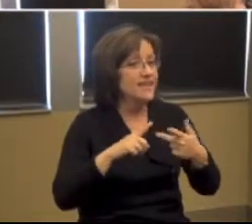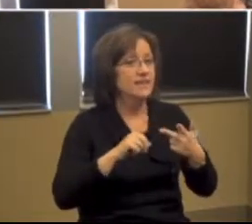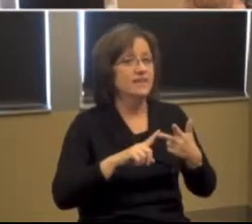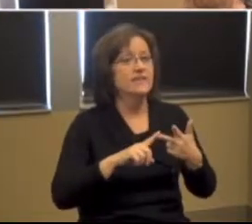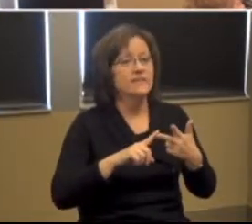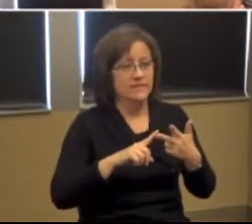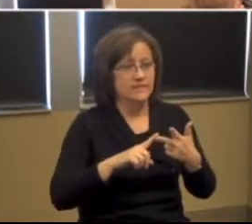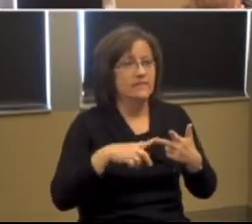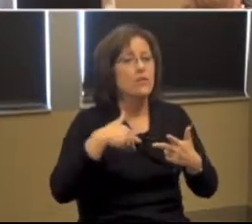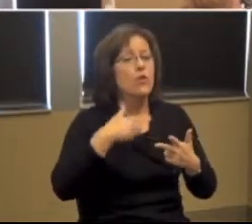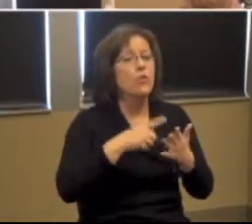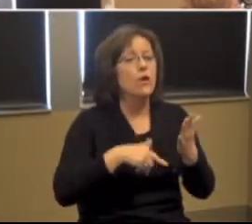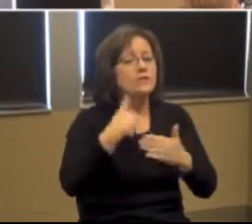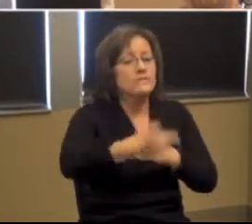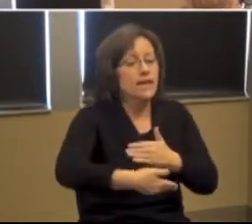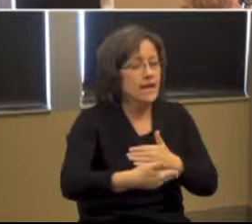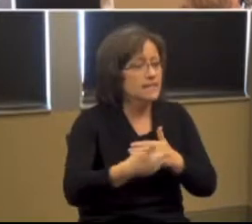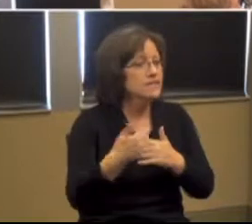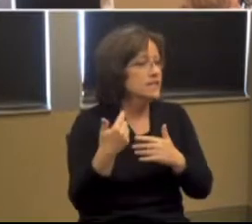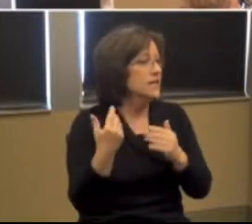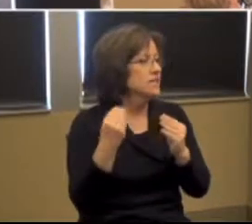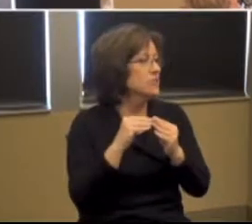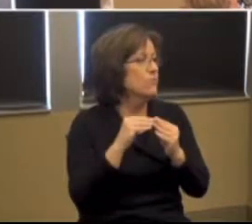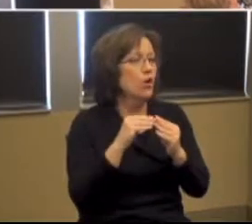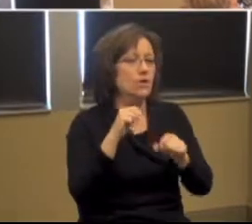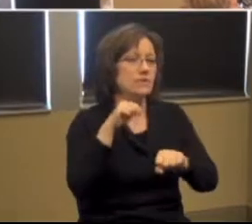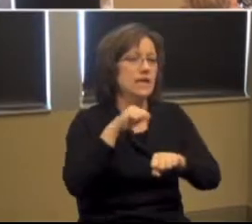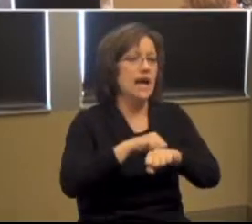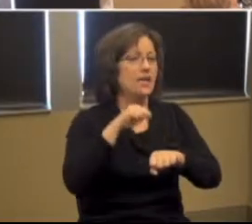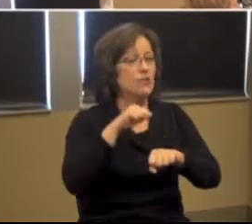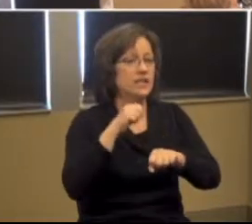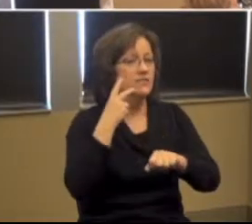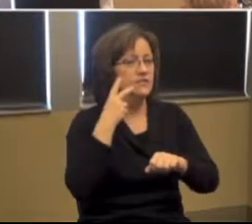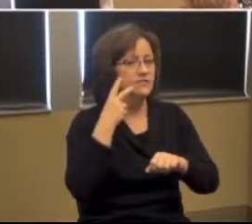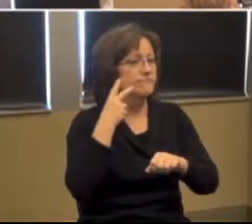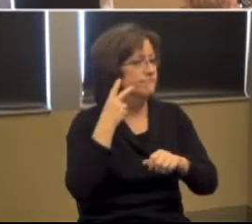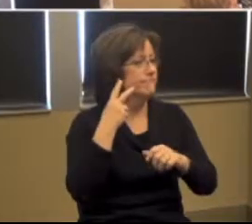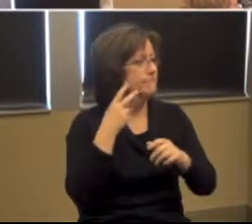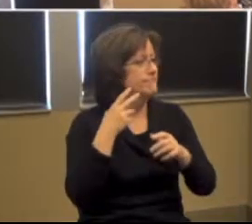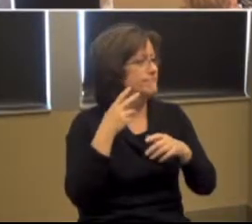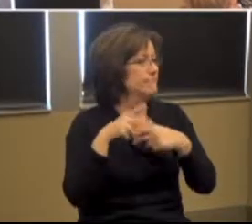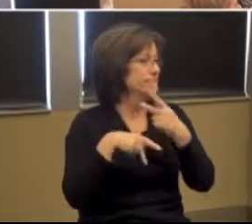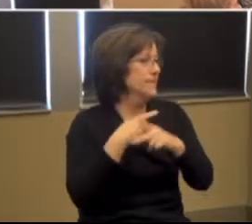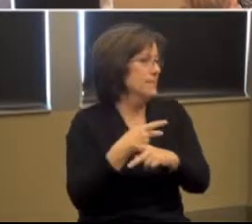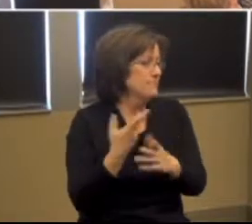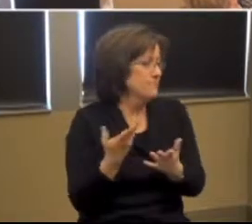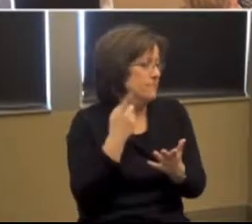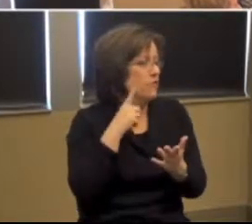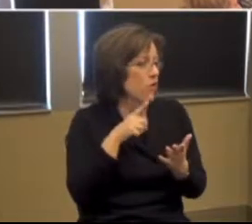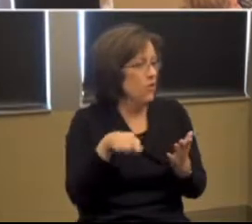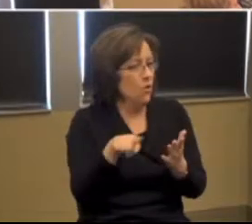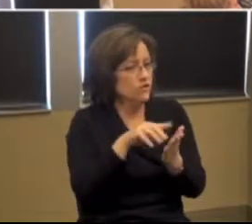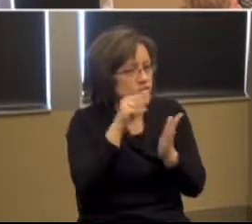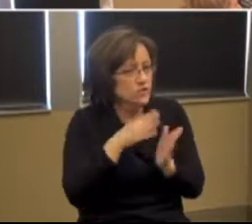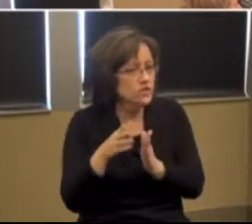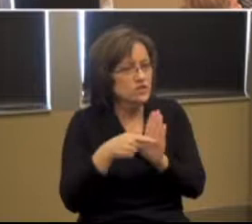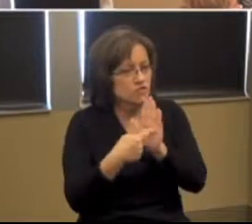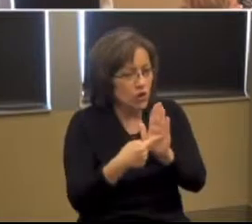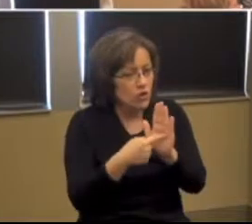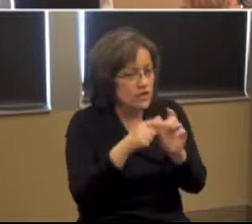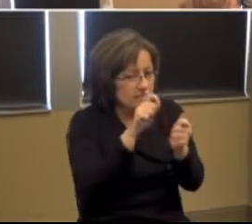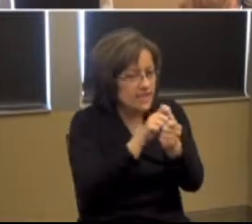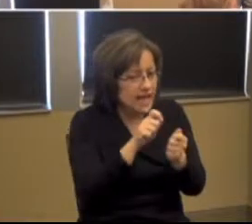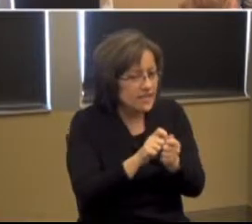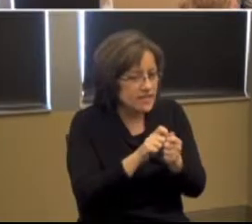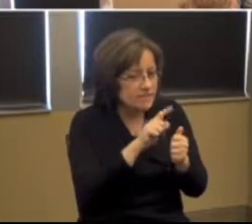So this is just a more concrete version of that for our students. It shows them exactly what order they're going to